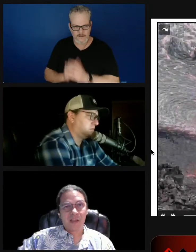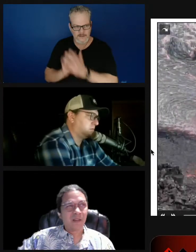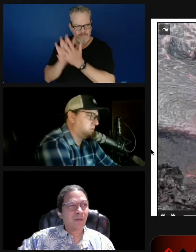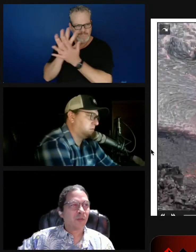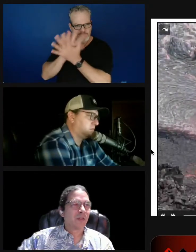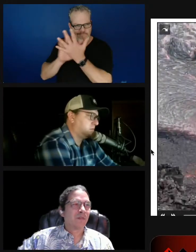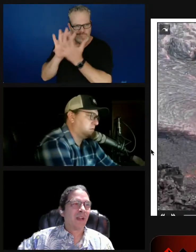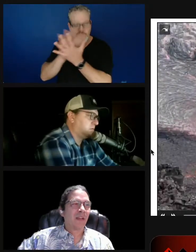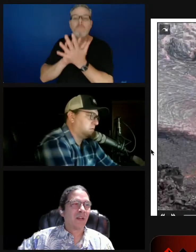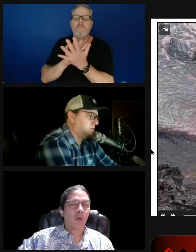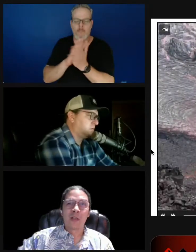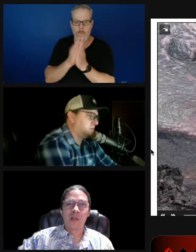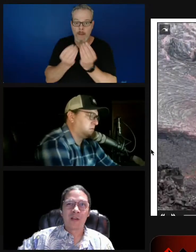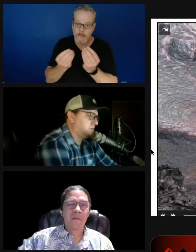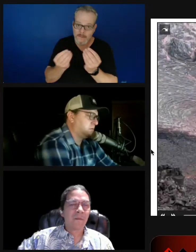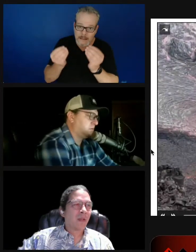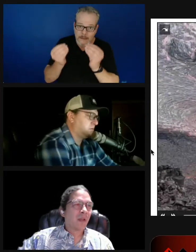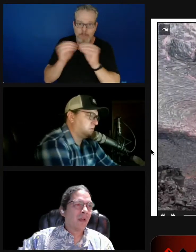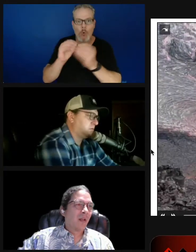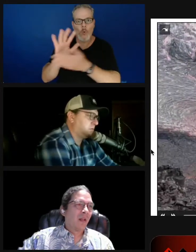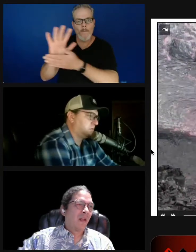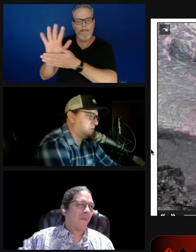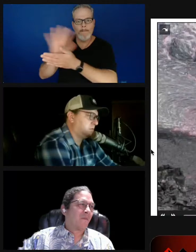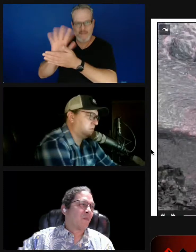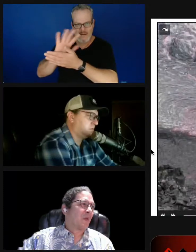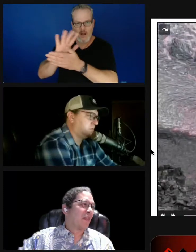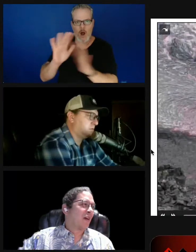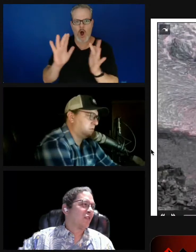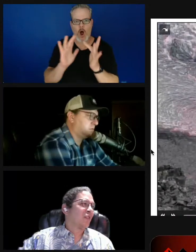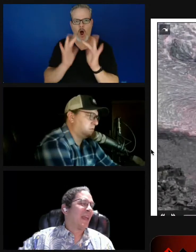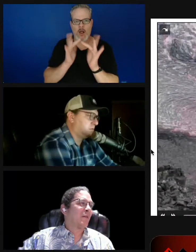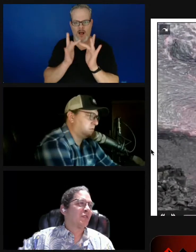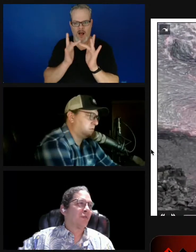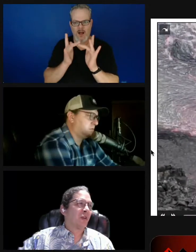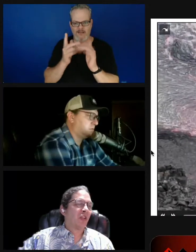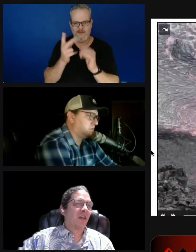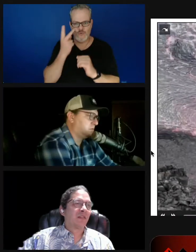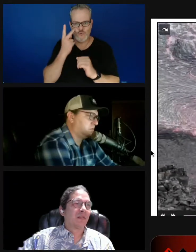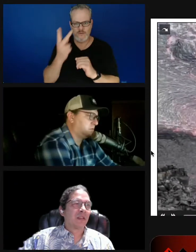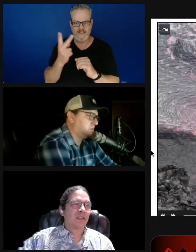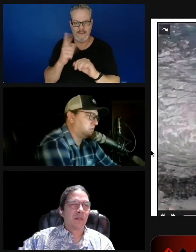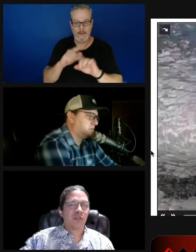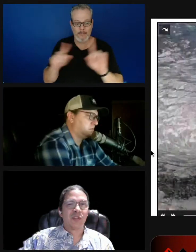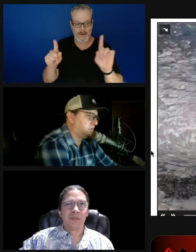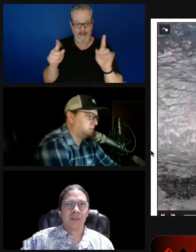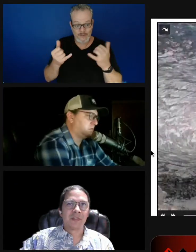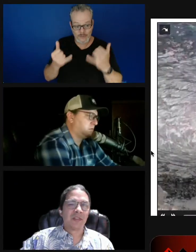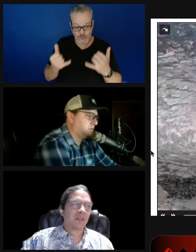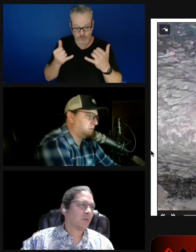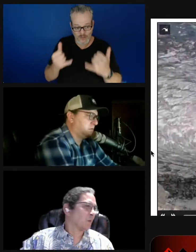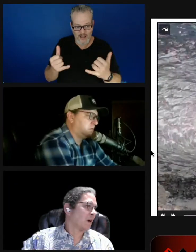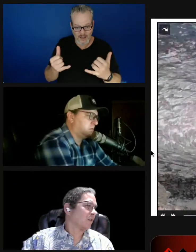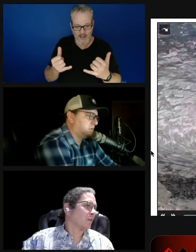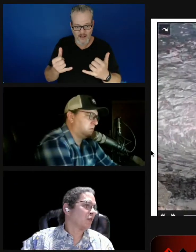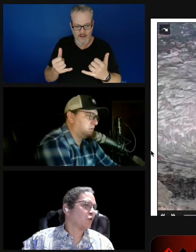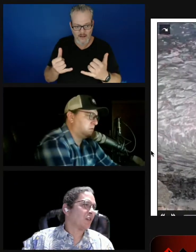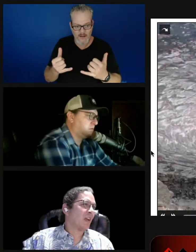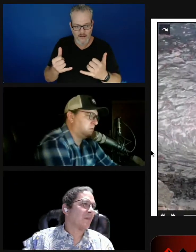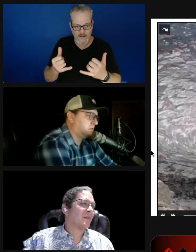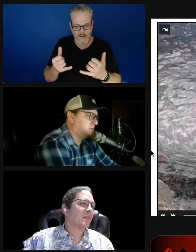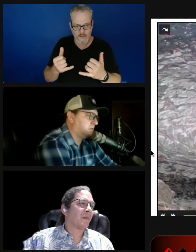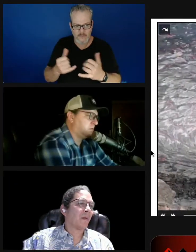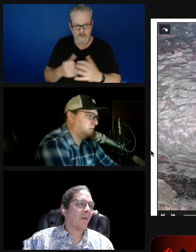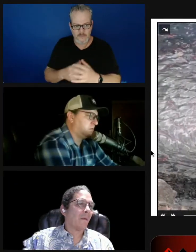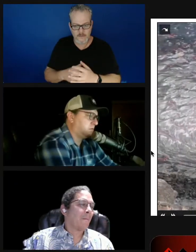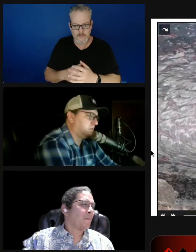media online, which you can find on Hawaii Tracker. But I thought today we just focus on USGS video since we are a little bit short of